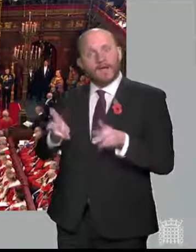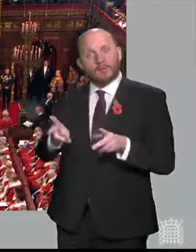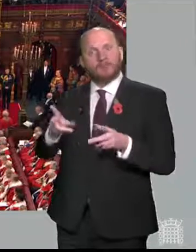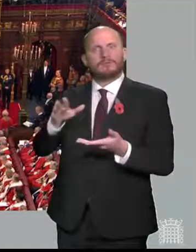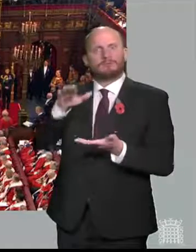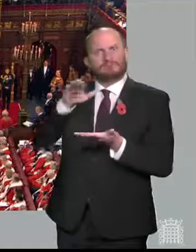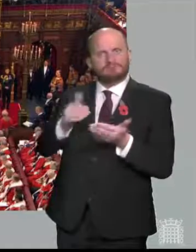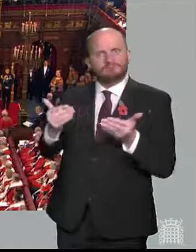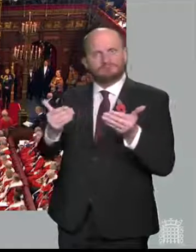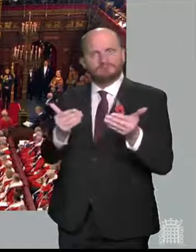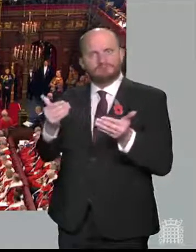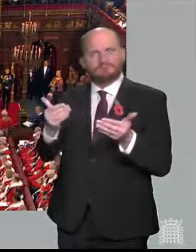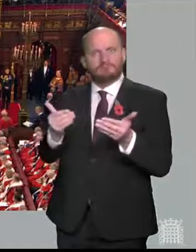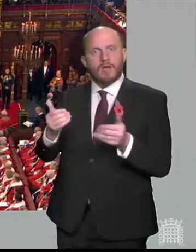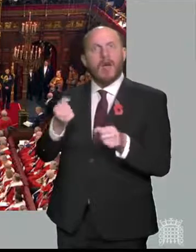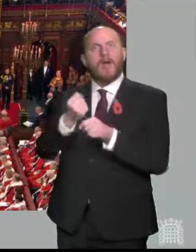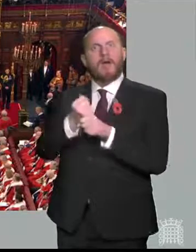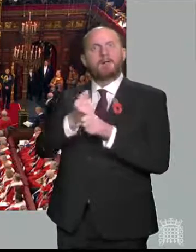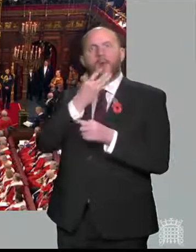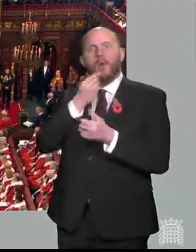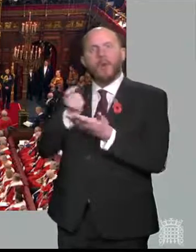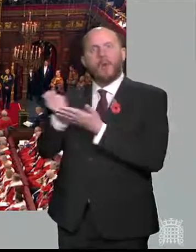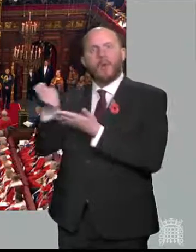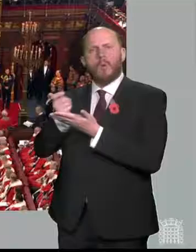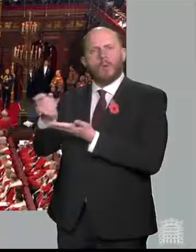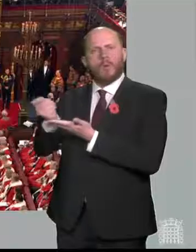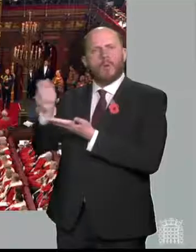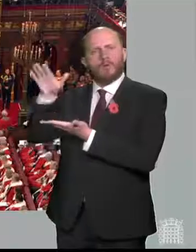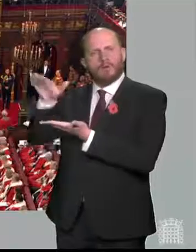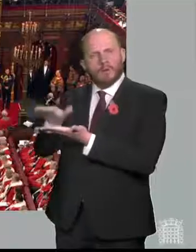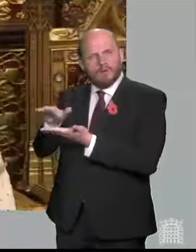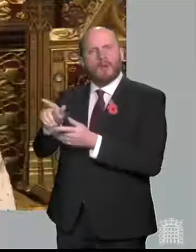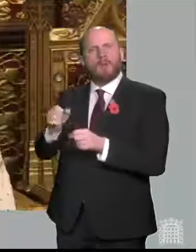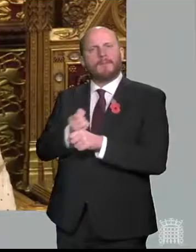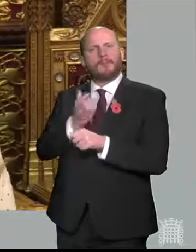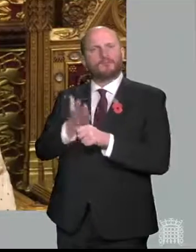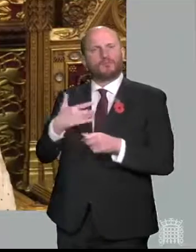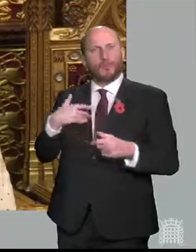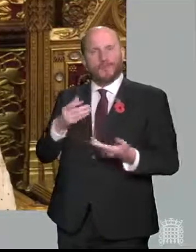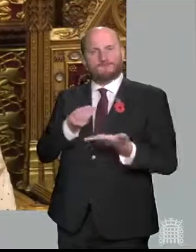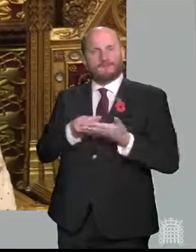debt, and safeguard the financial security of the country.